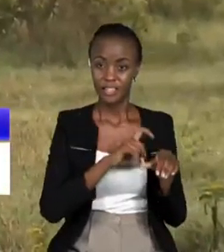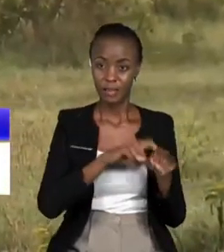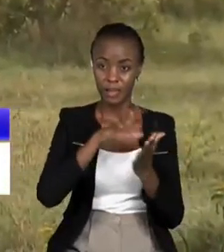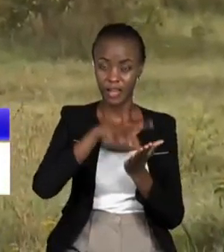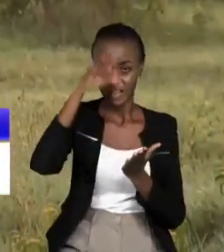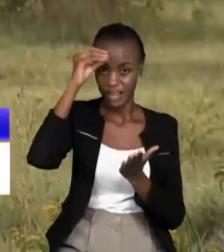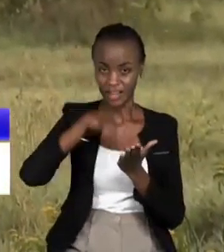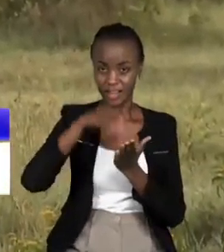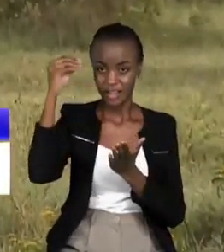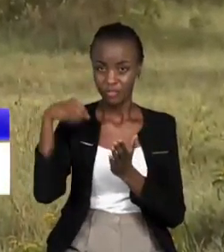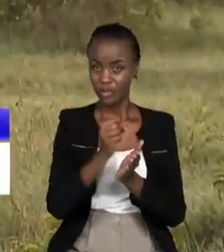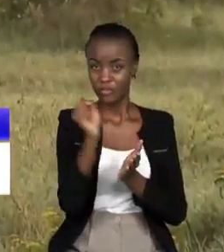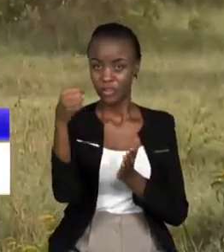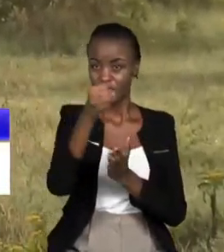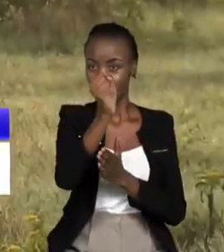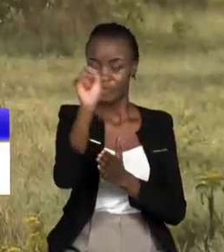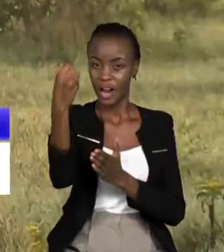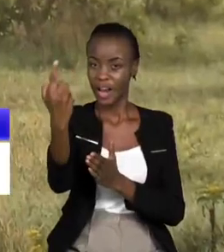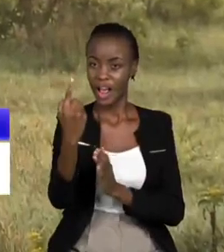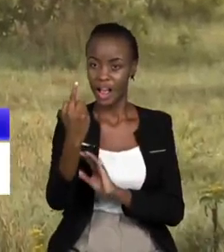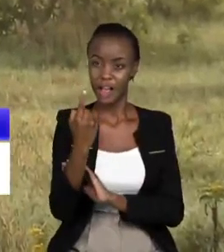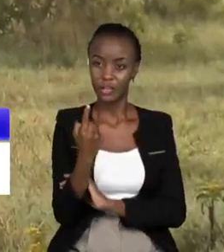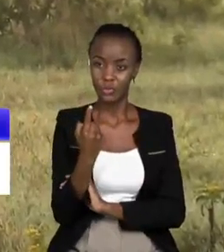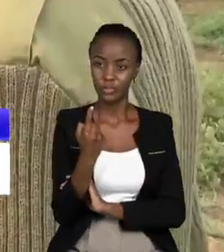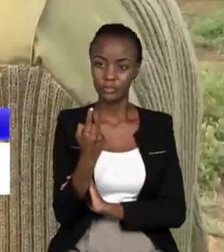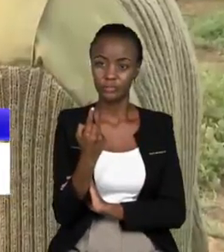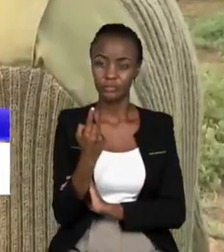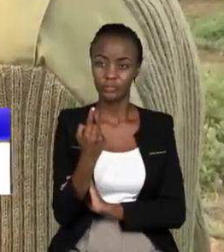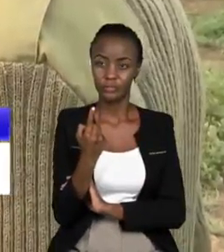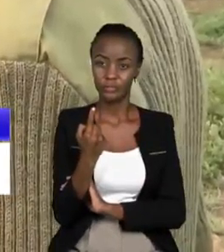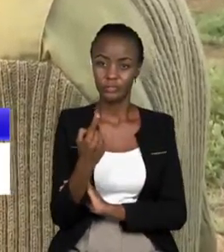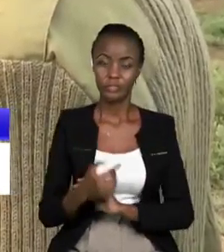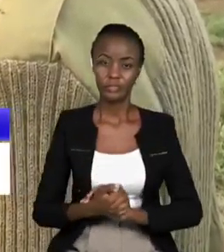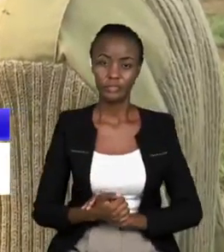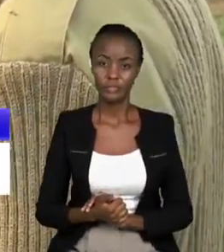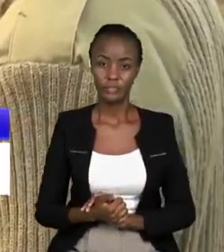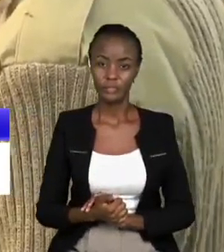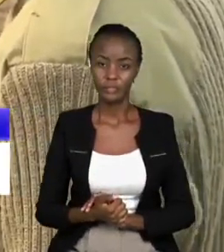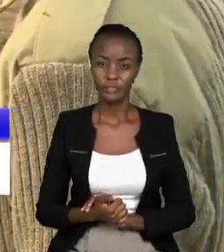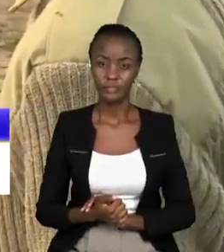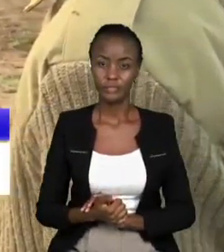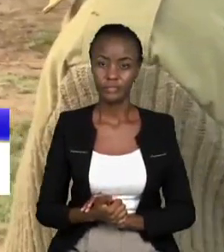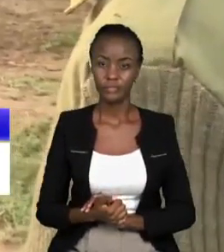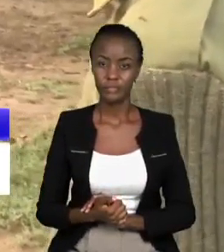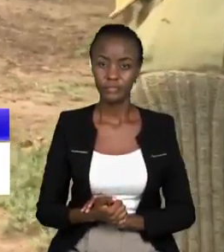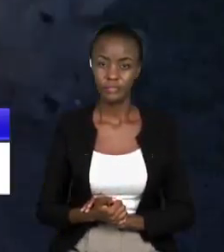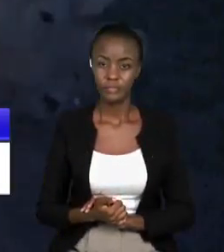to forage in the wild by themselves, according to Zakaria Mutai, the head caretaker at the conservancy.